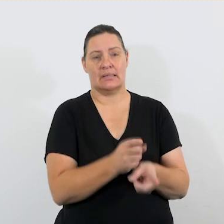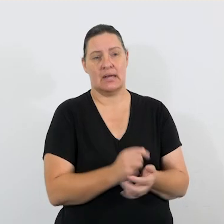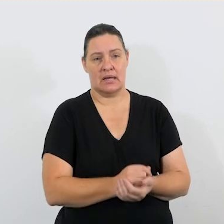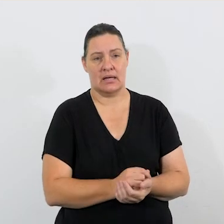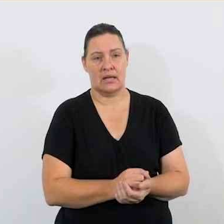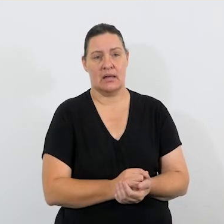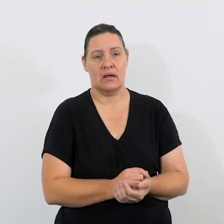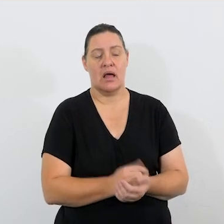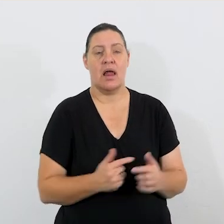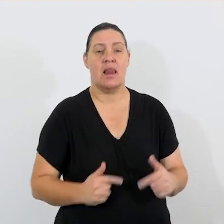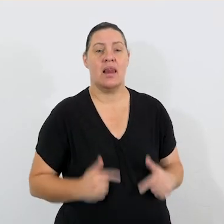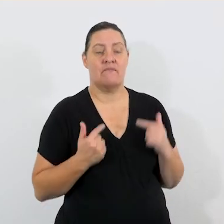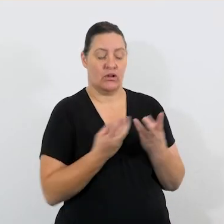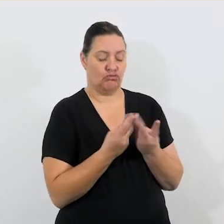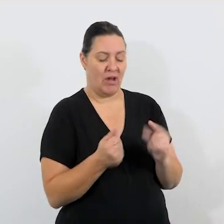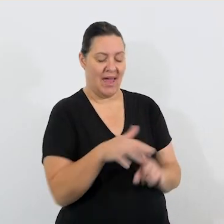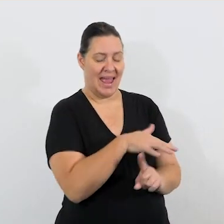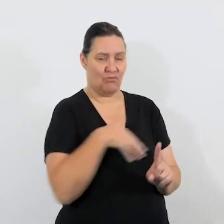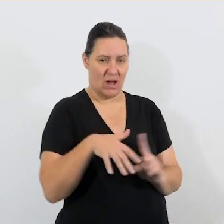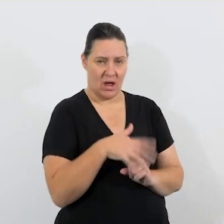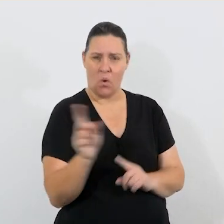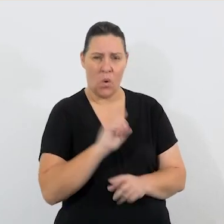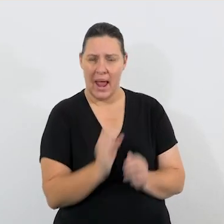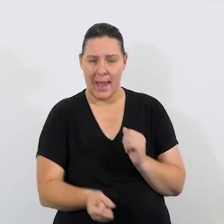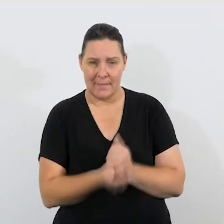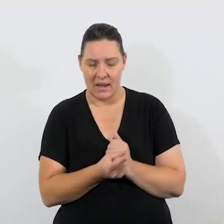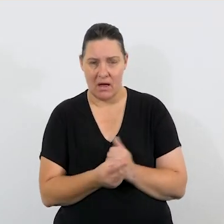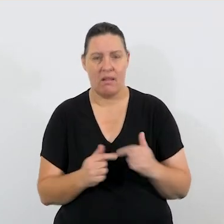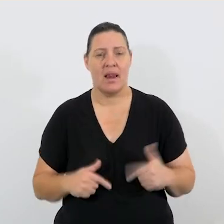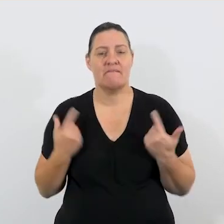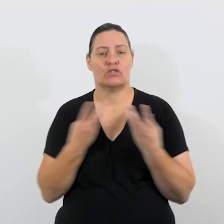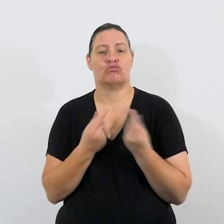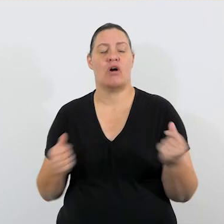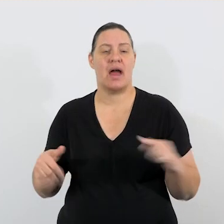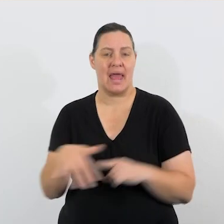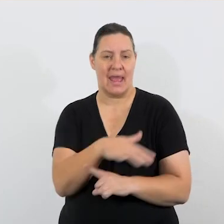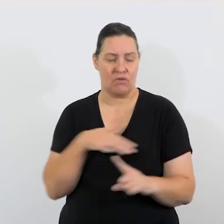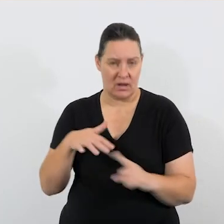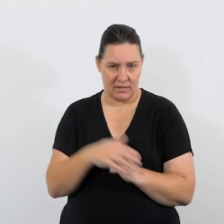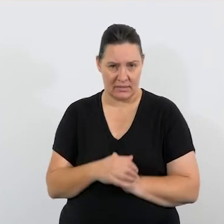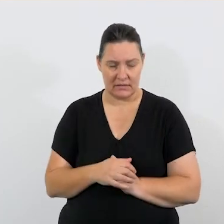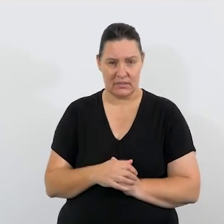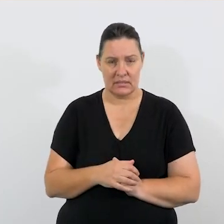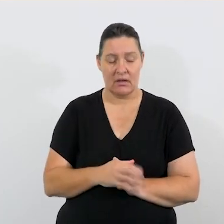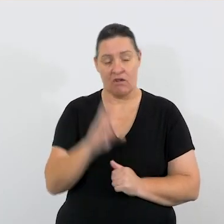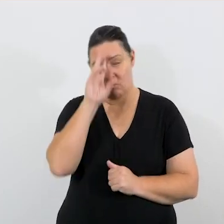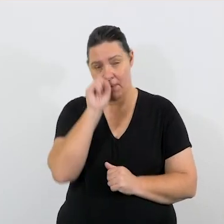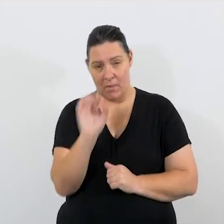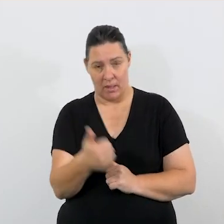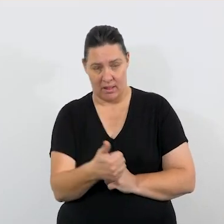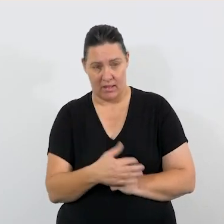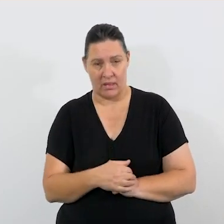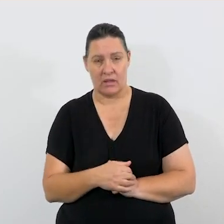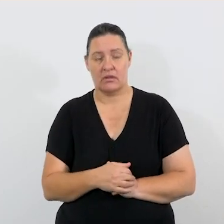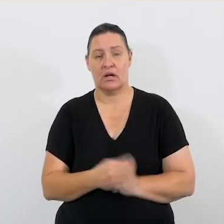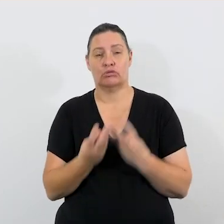in terms of living in a dry area. What happens when you live in a dry area? If you recall